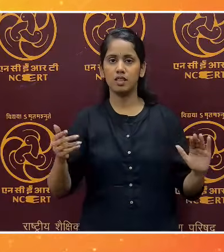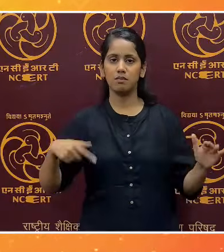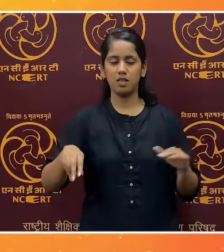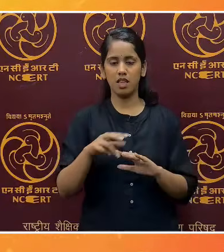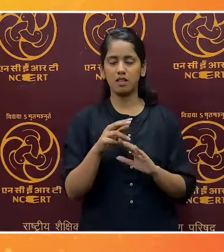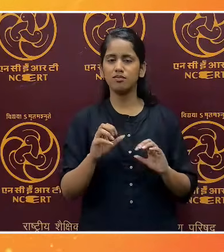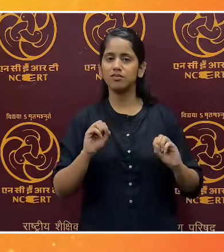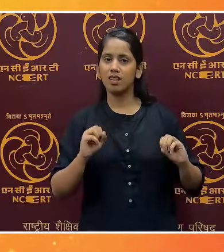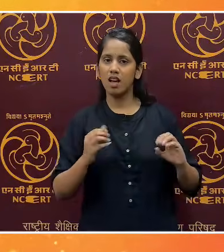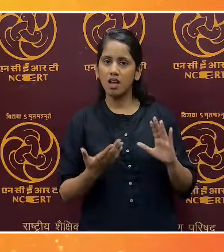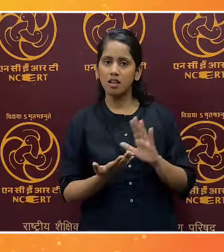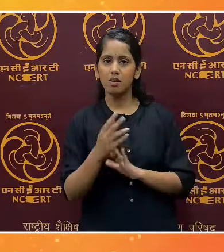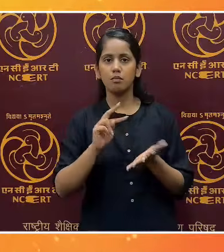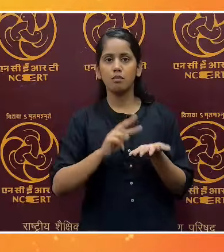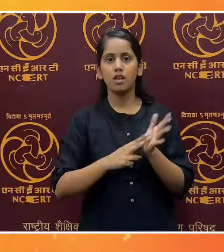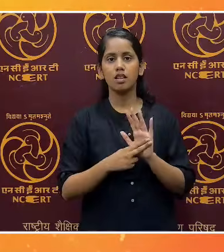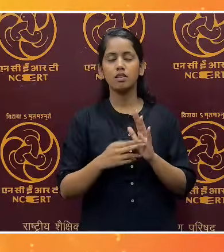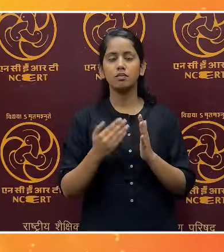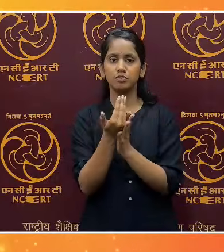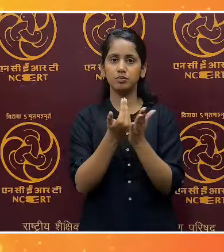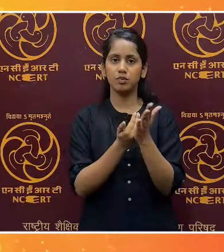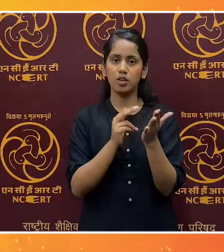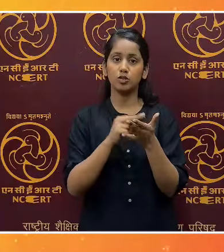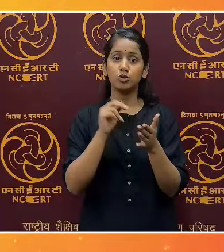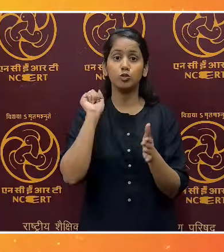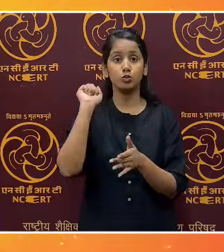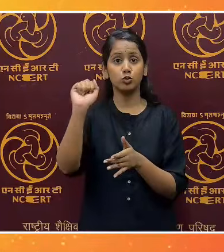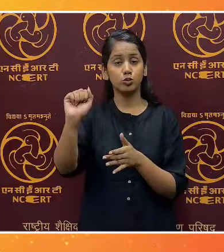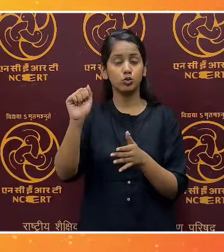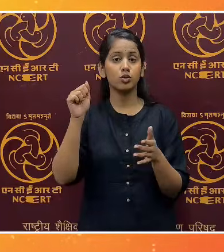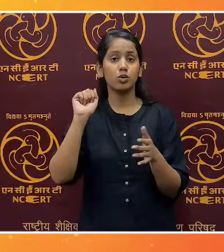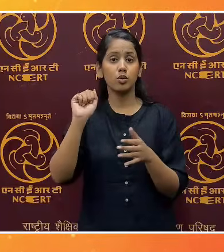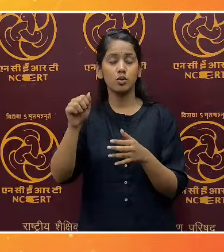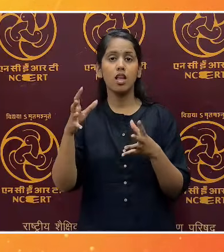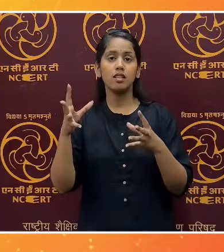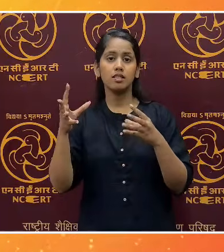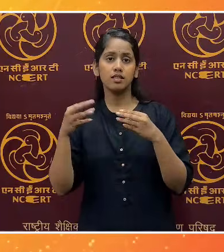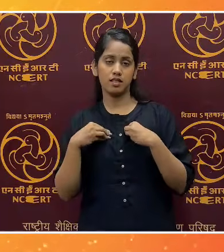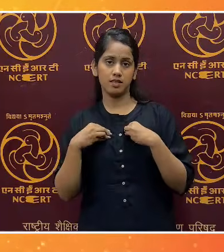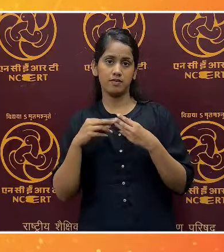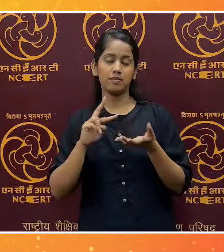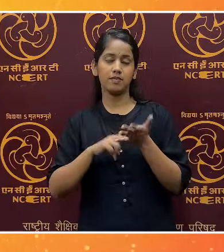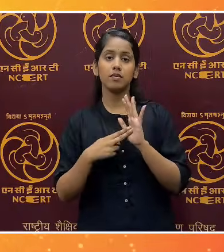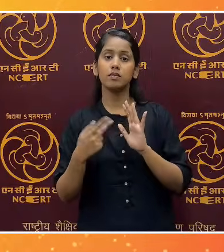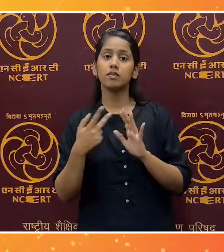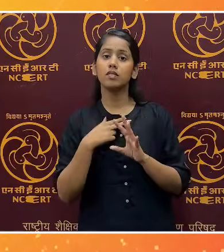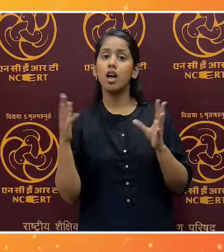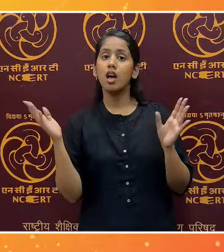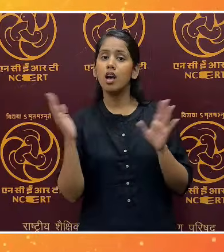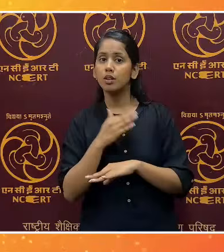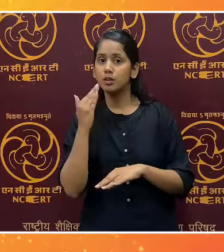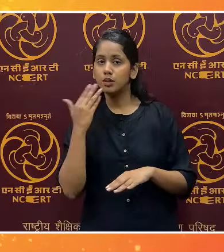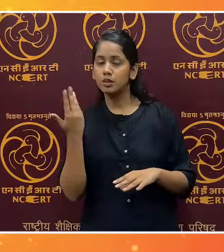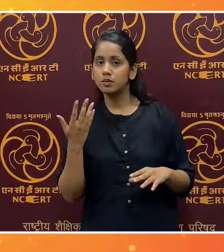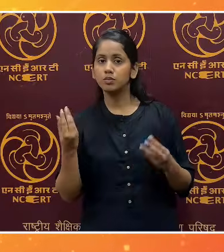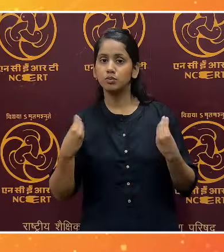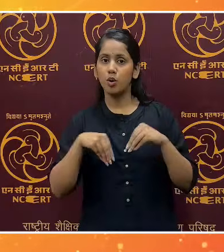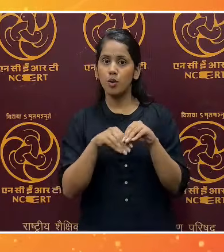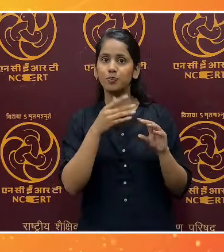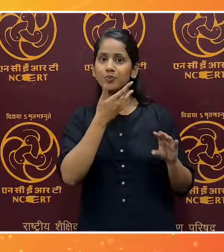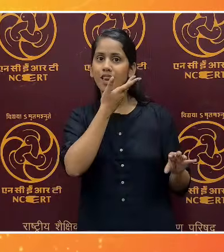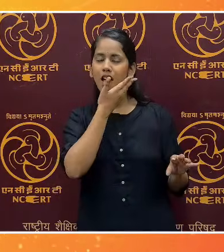stage, so we make program as per their acceptance. We make program which are more the colors